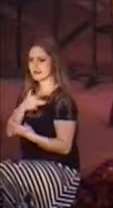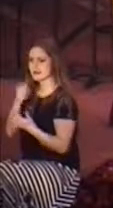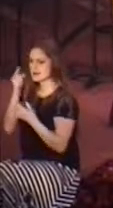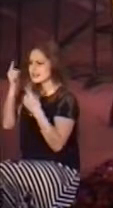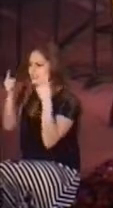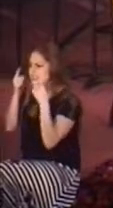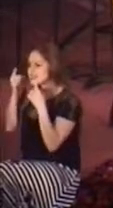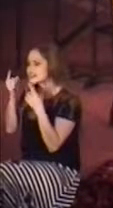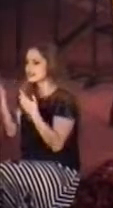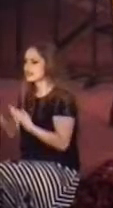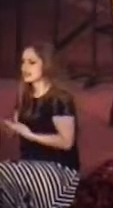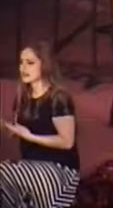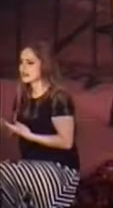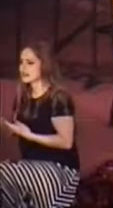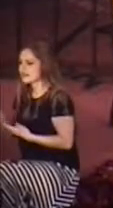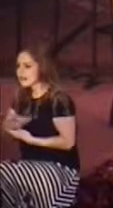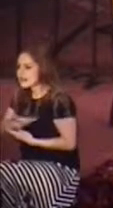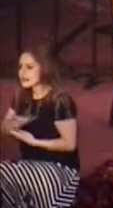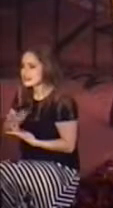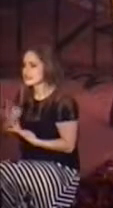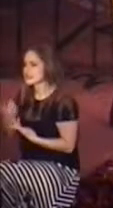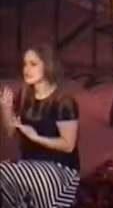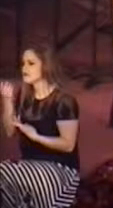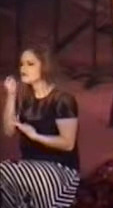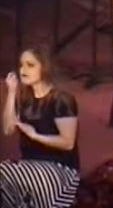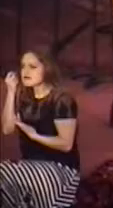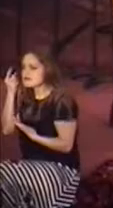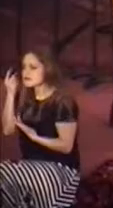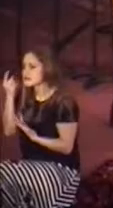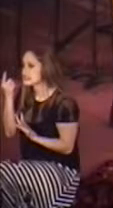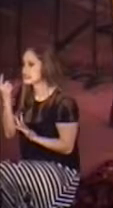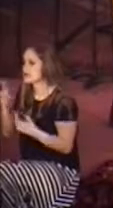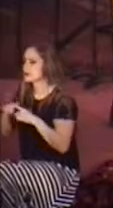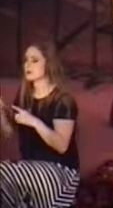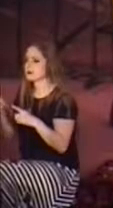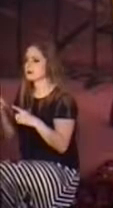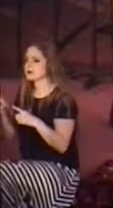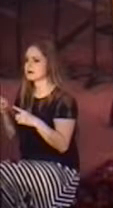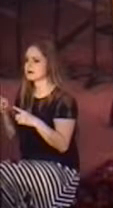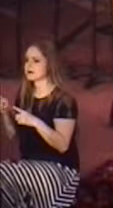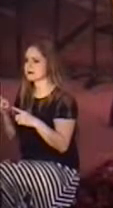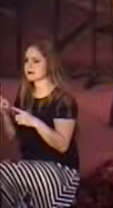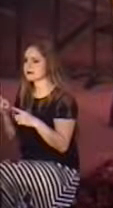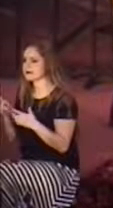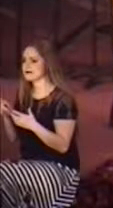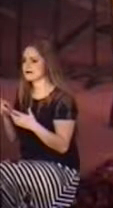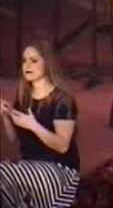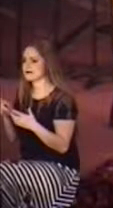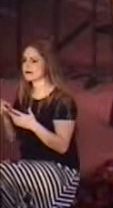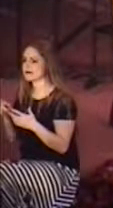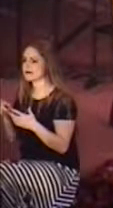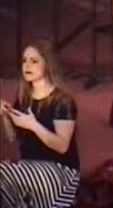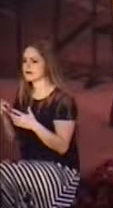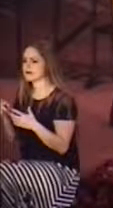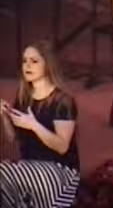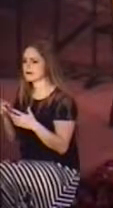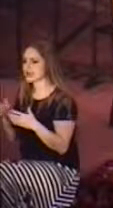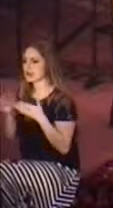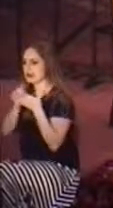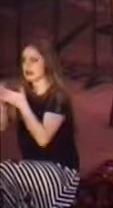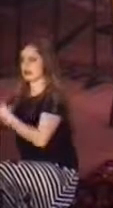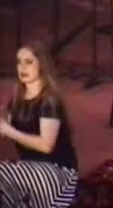wasn't completely understood, but over time, it took the place of all the commercialism and tradition and drove me to the